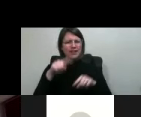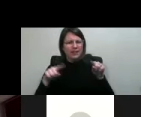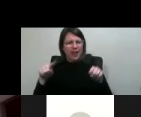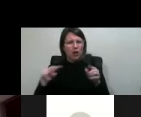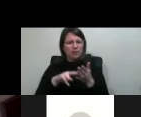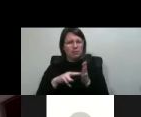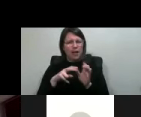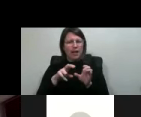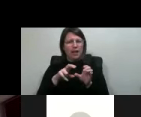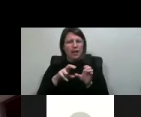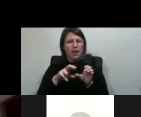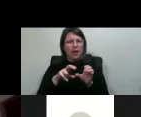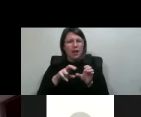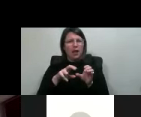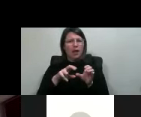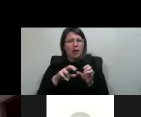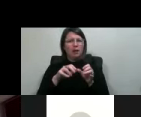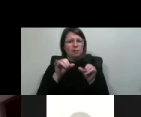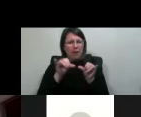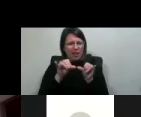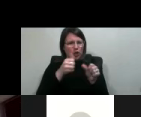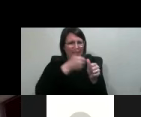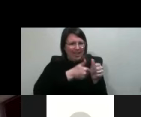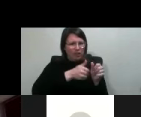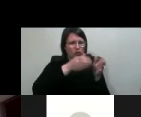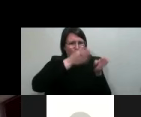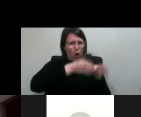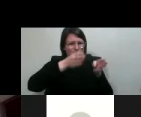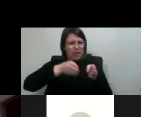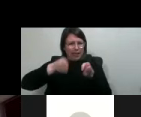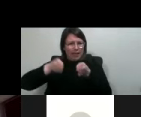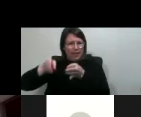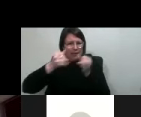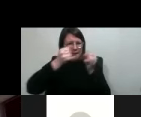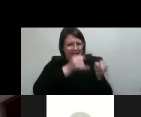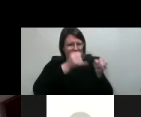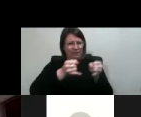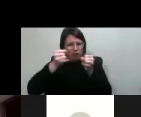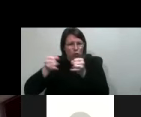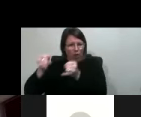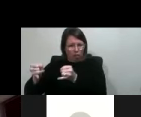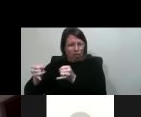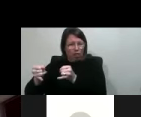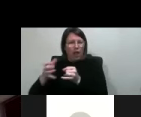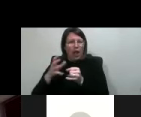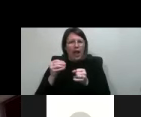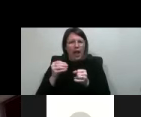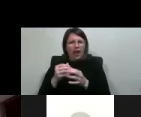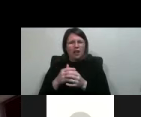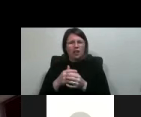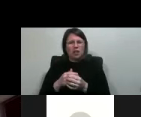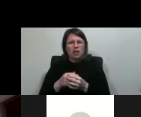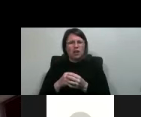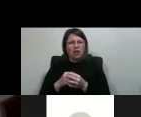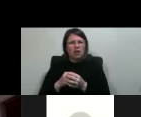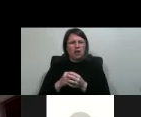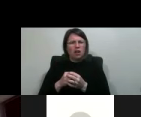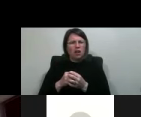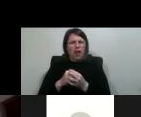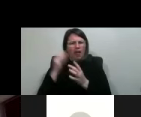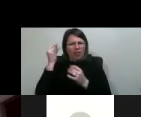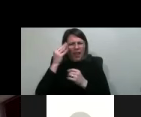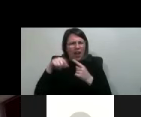every individual Sure. Throughout, and then looking at the question of thinking